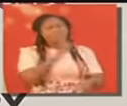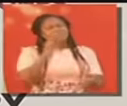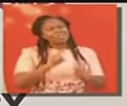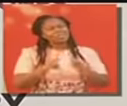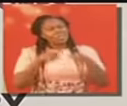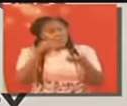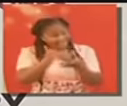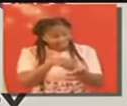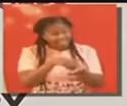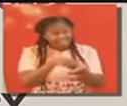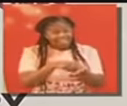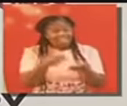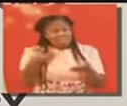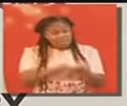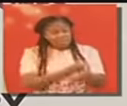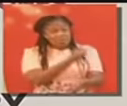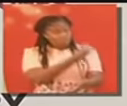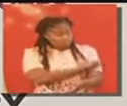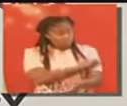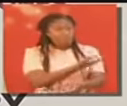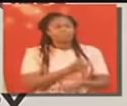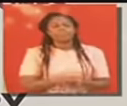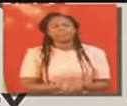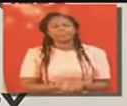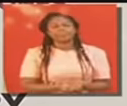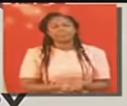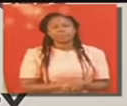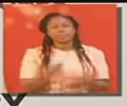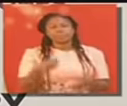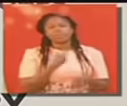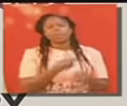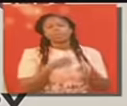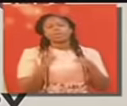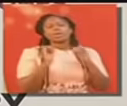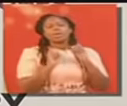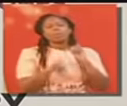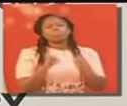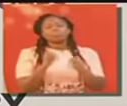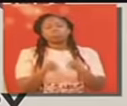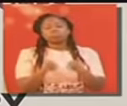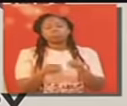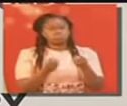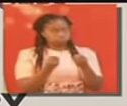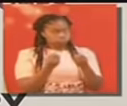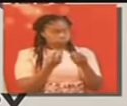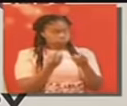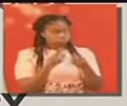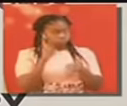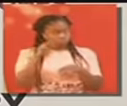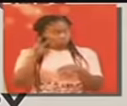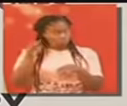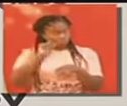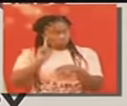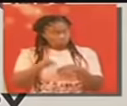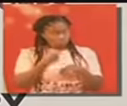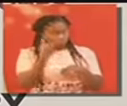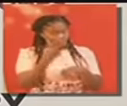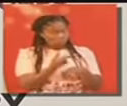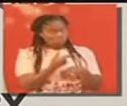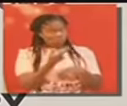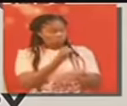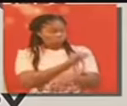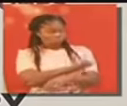We distributed into the system 22,000 doses. So far, up